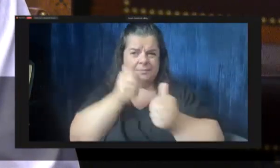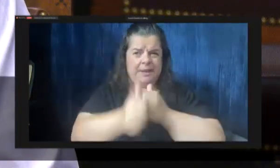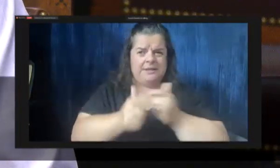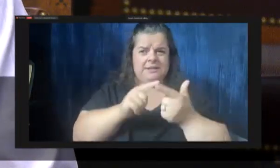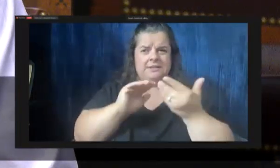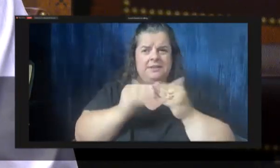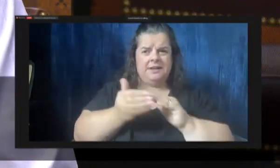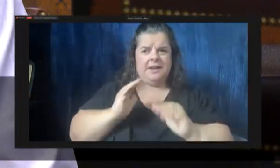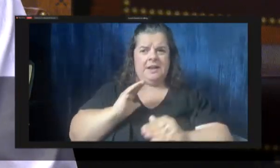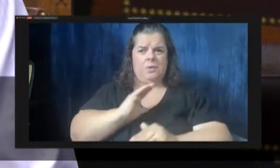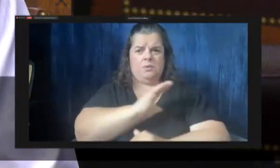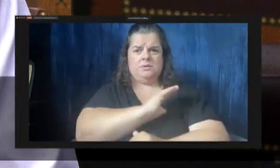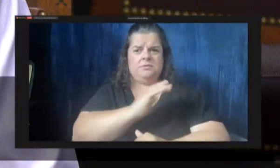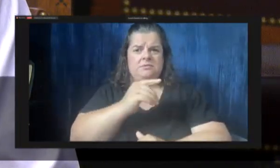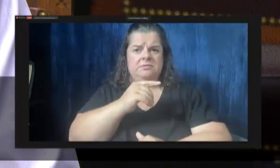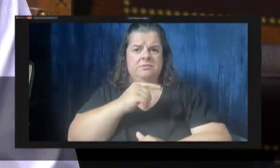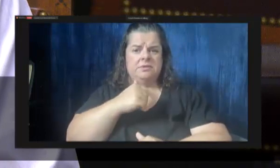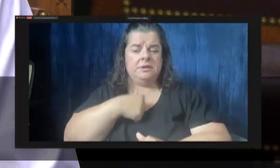council, I